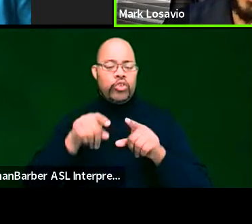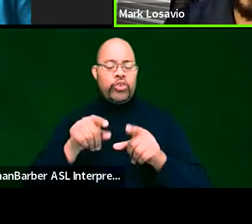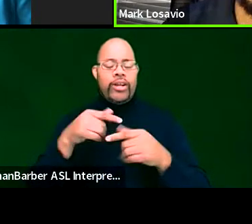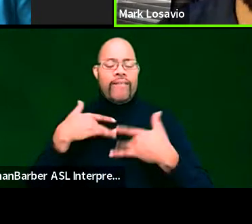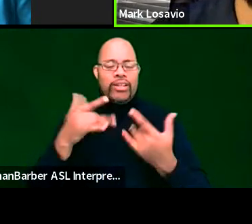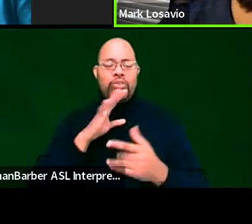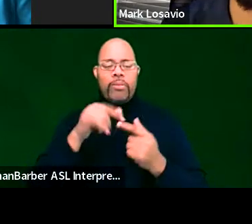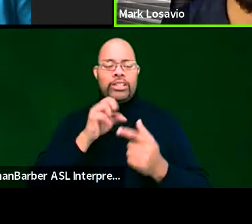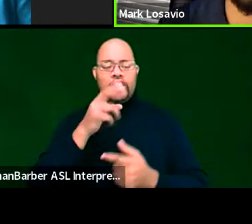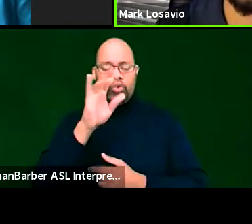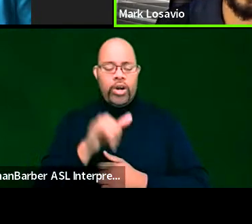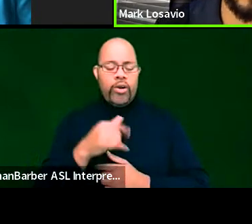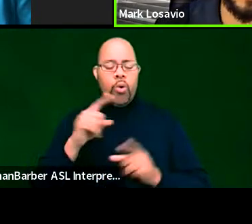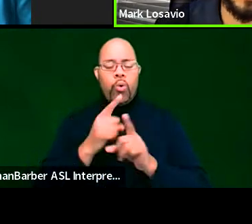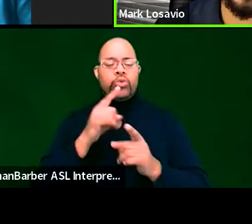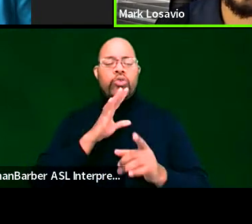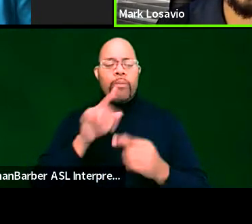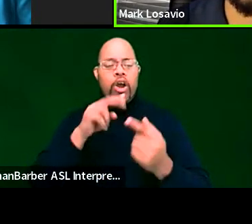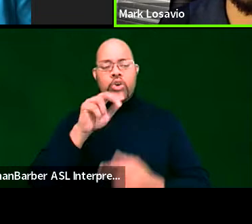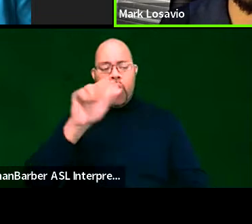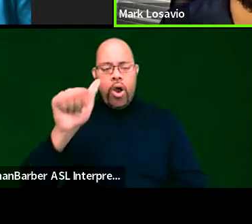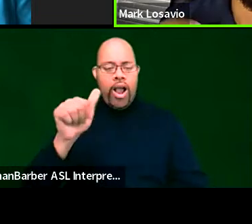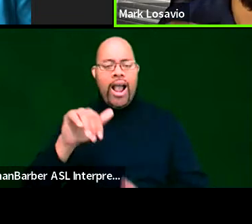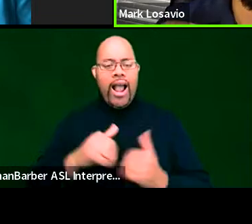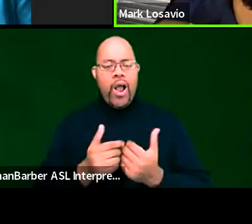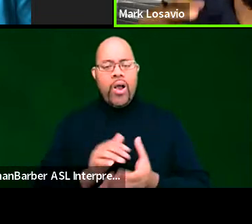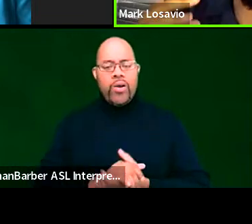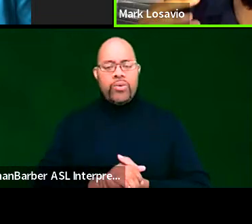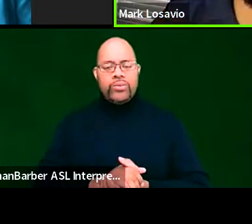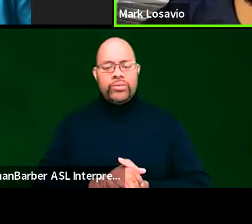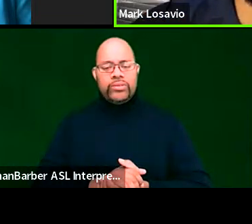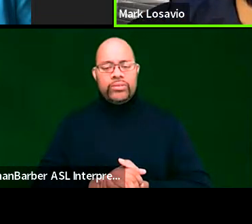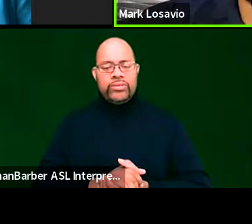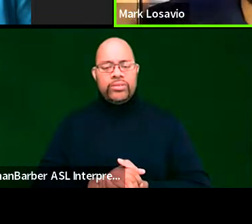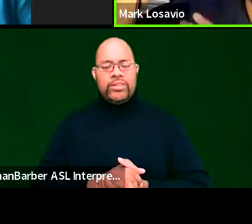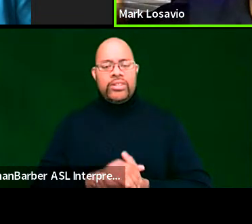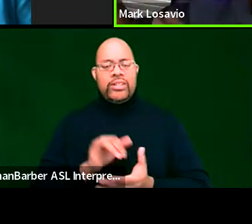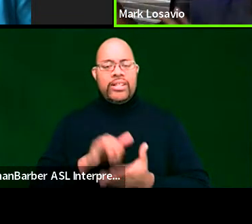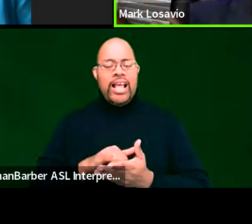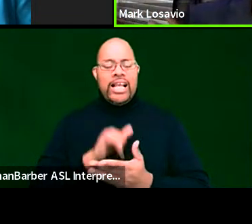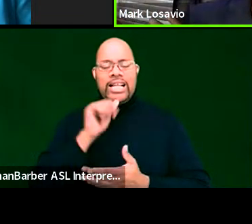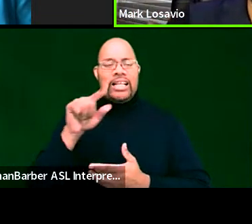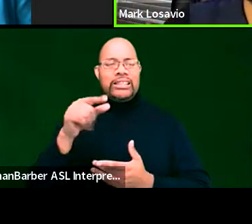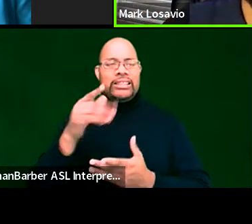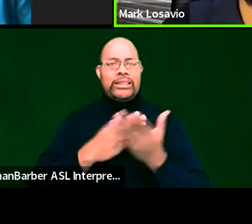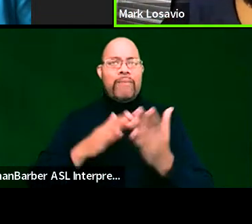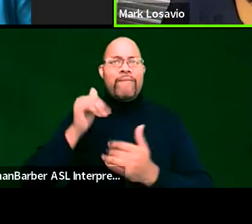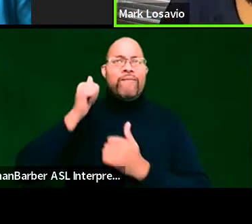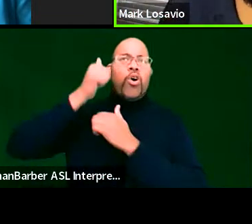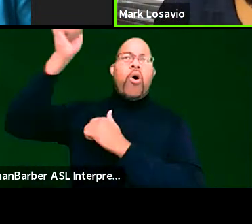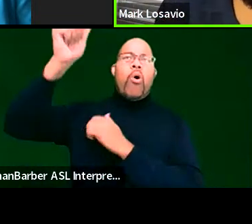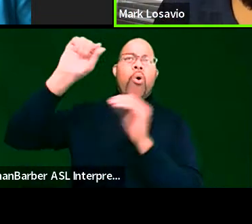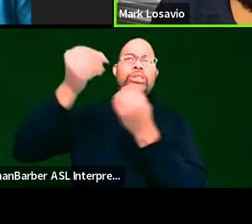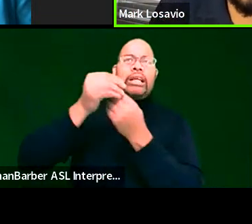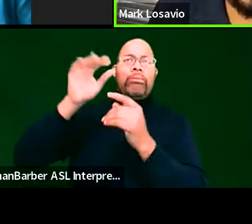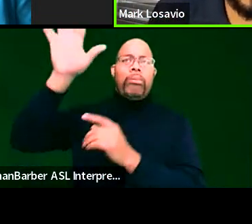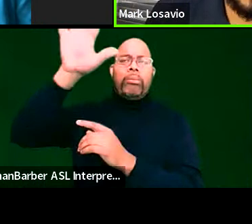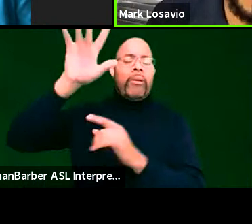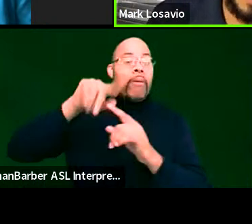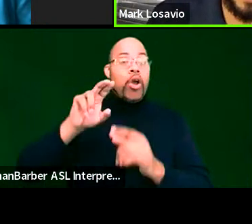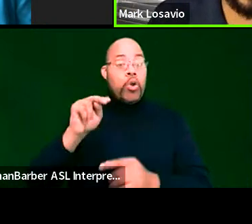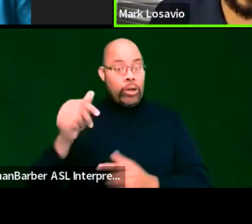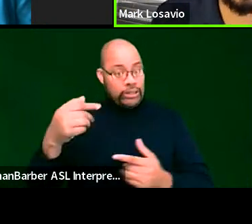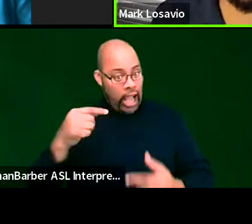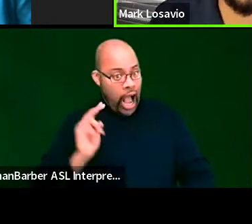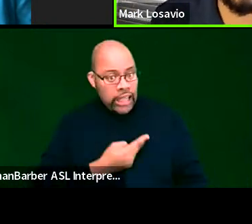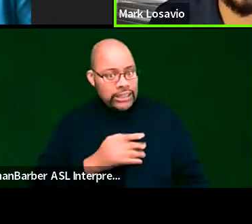about sanctuaries, but I'm also always talking about NOAA and how like, this isn't just some faraway organization. Like NOAA is us, it's